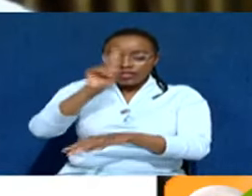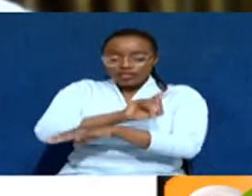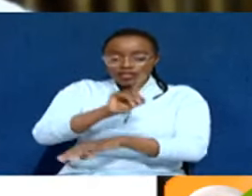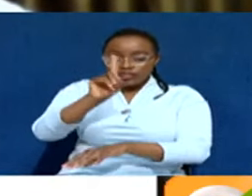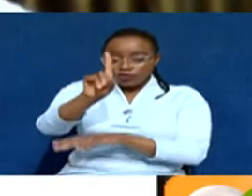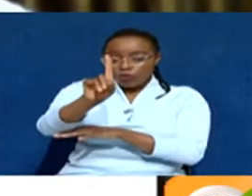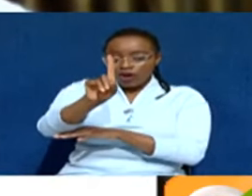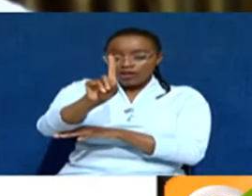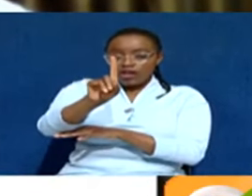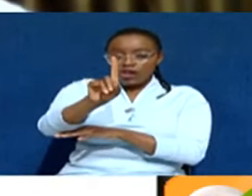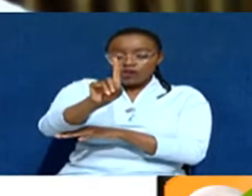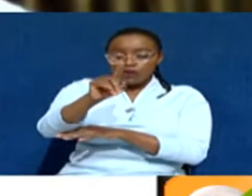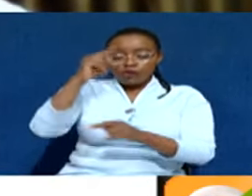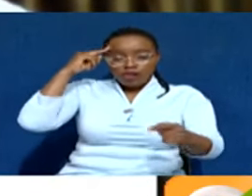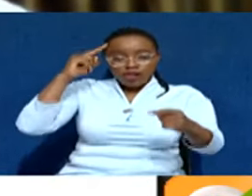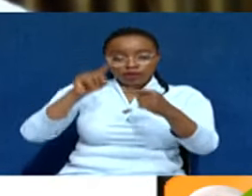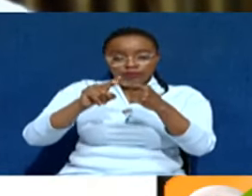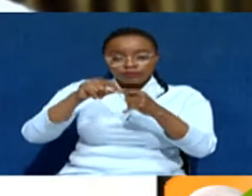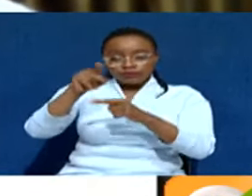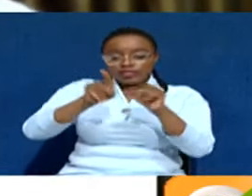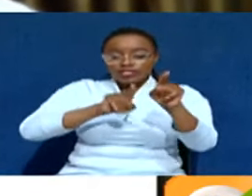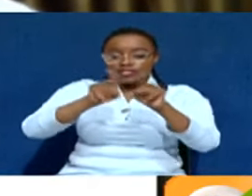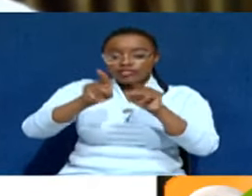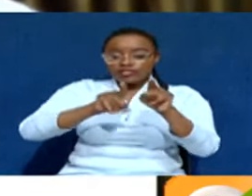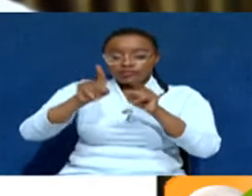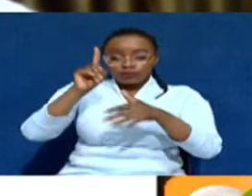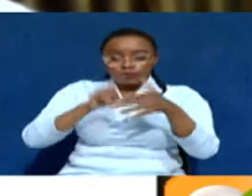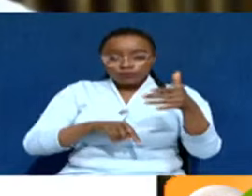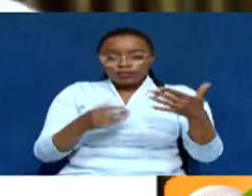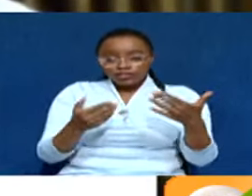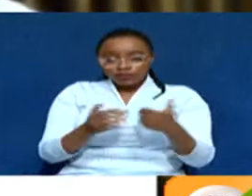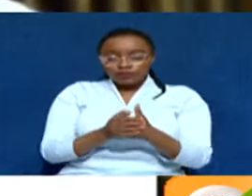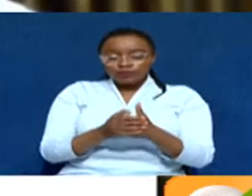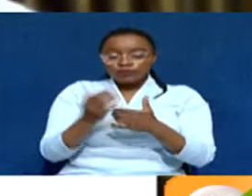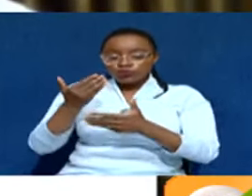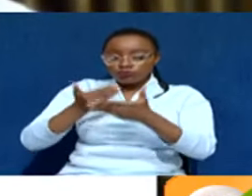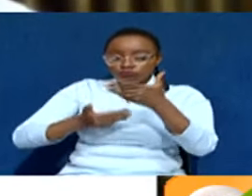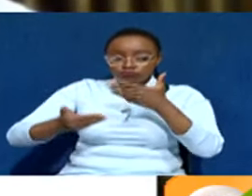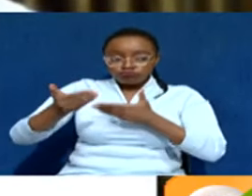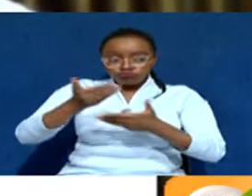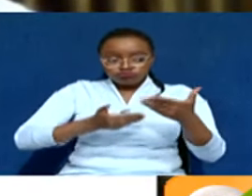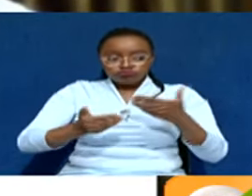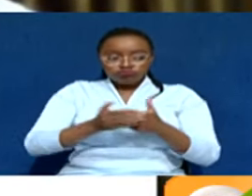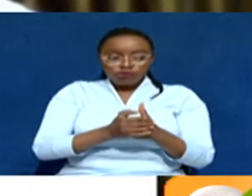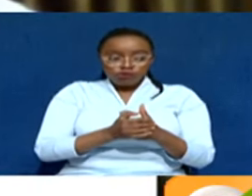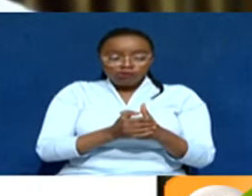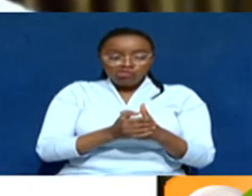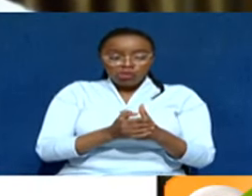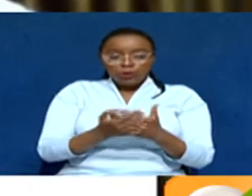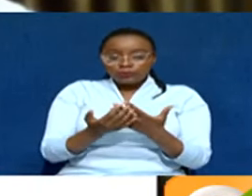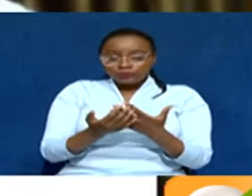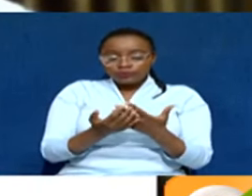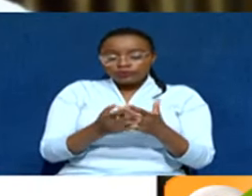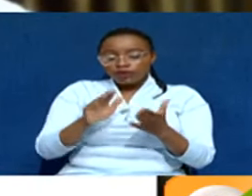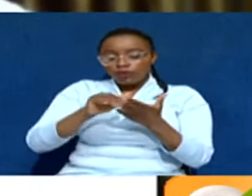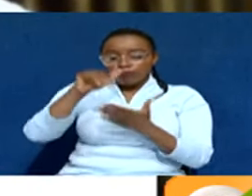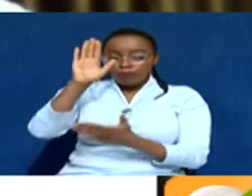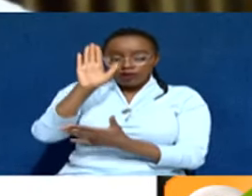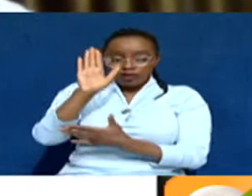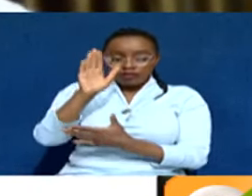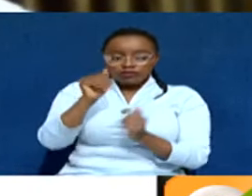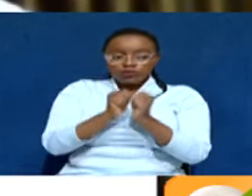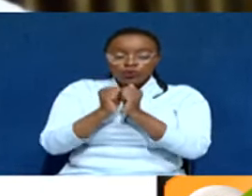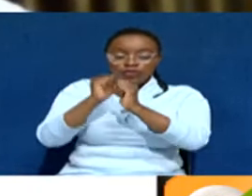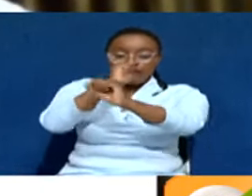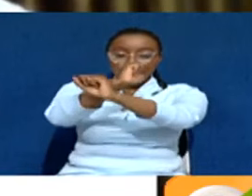the objectives of this trip is to engage deeper